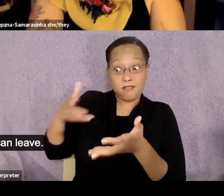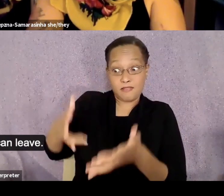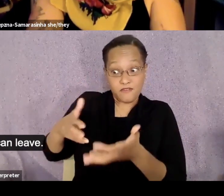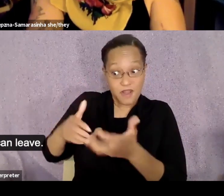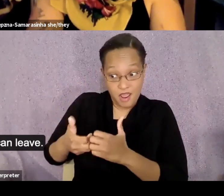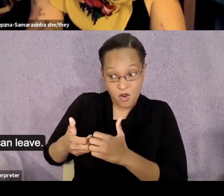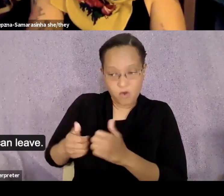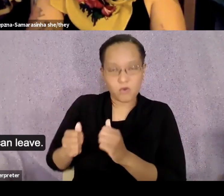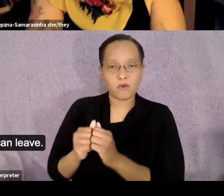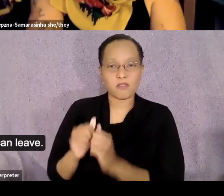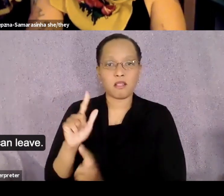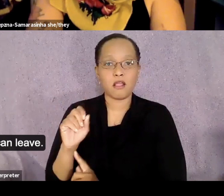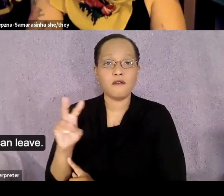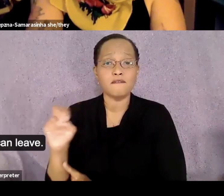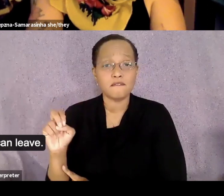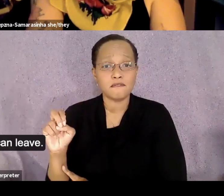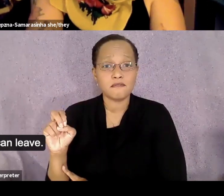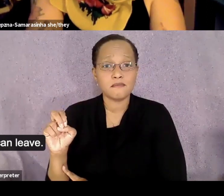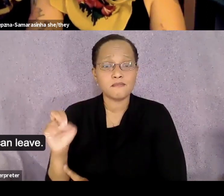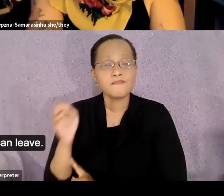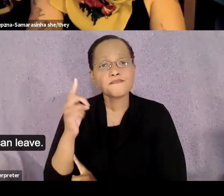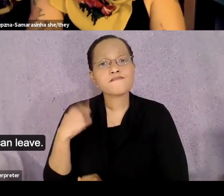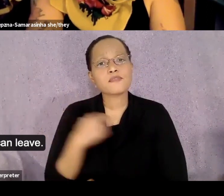we can leave